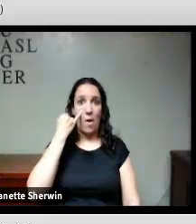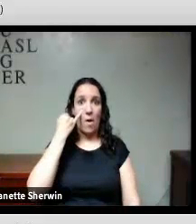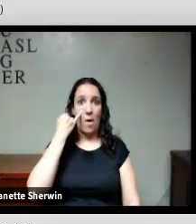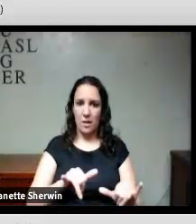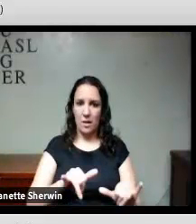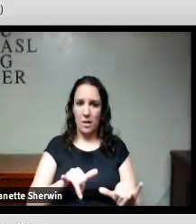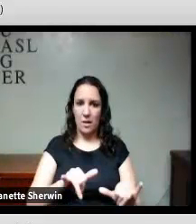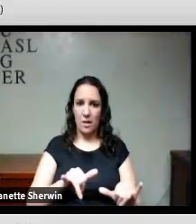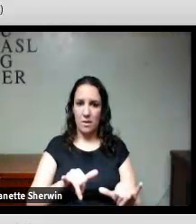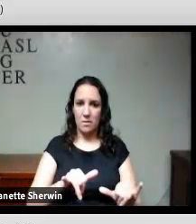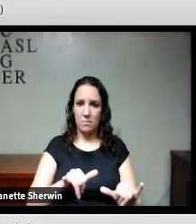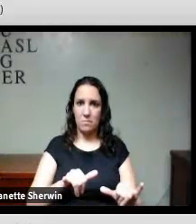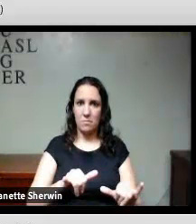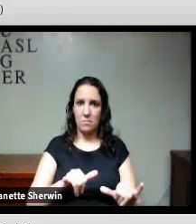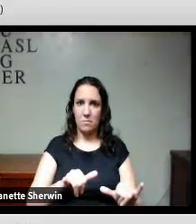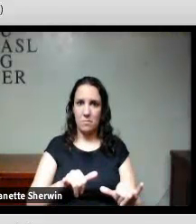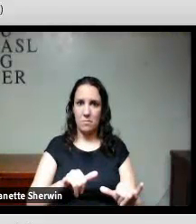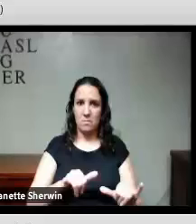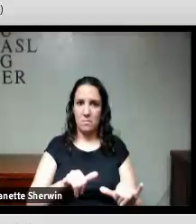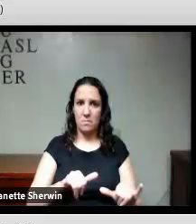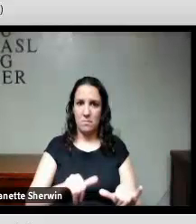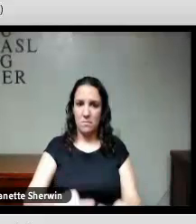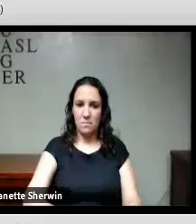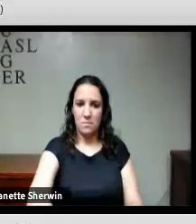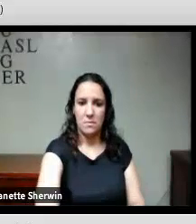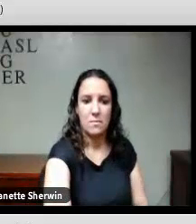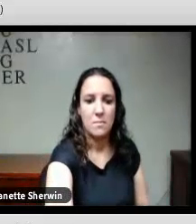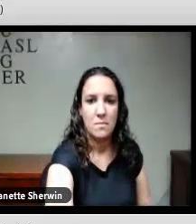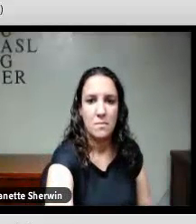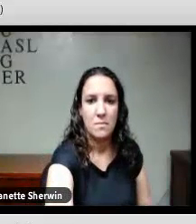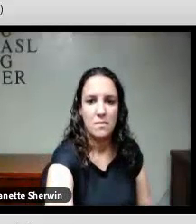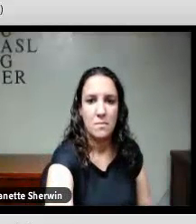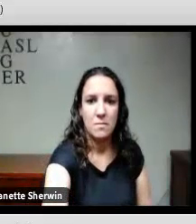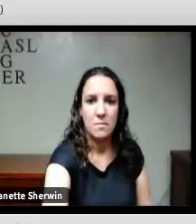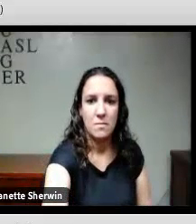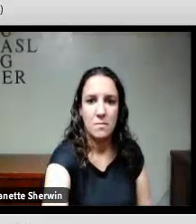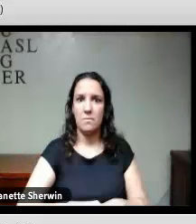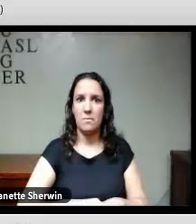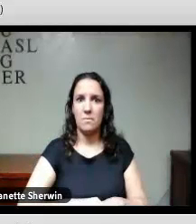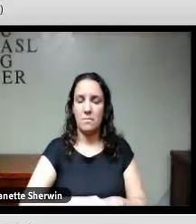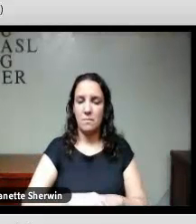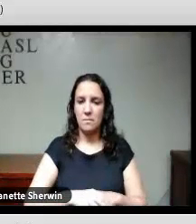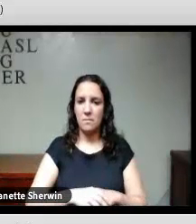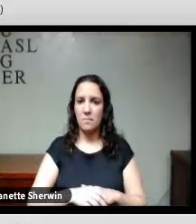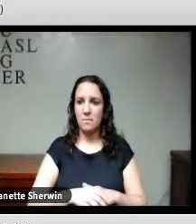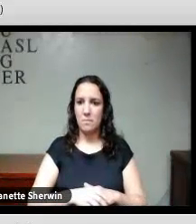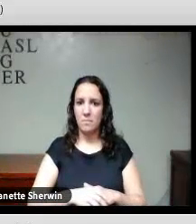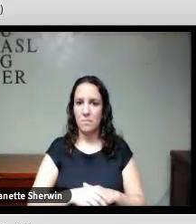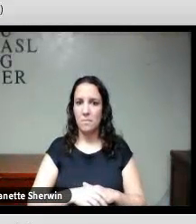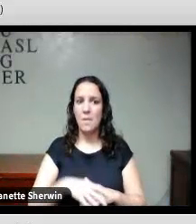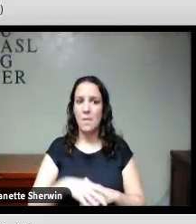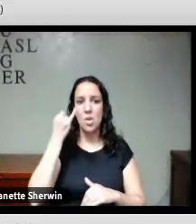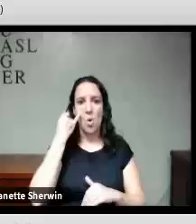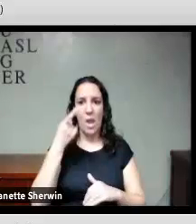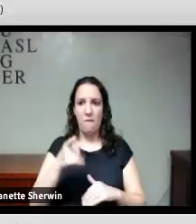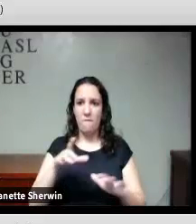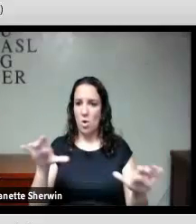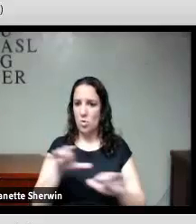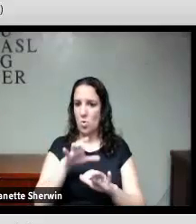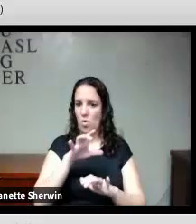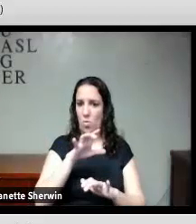human beings. You're dealing with your own emotions that kind of attack you and sneak up on you. So we can't promise anything. But what I